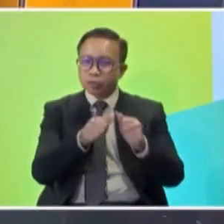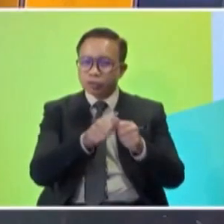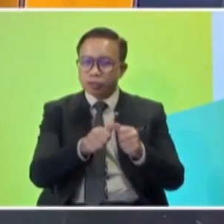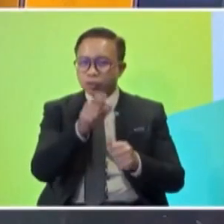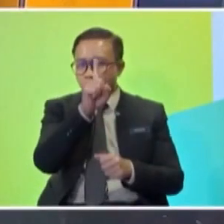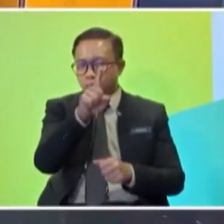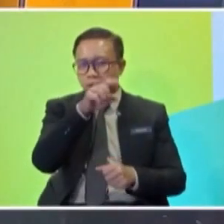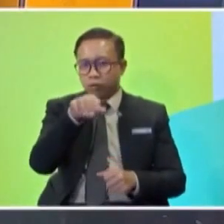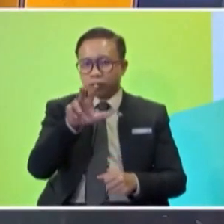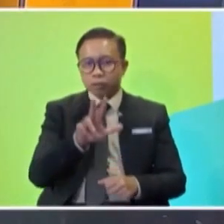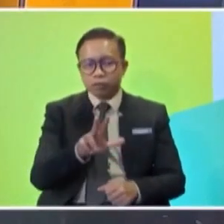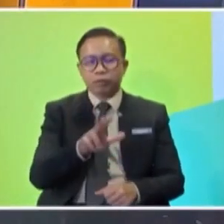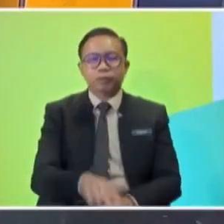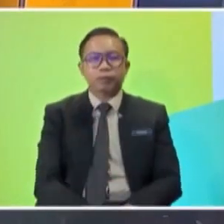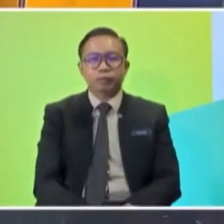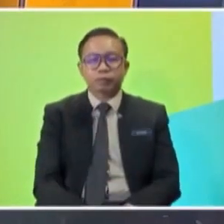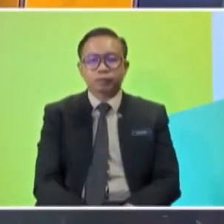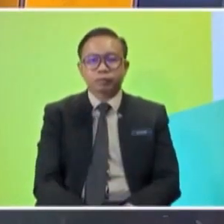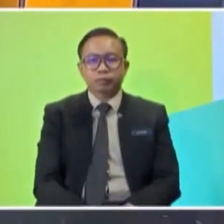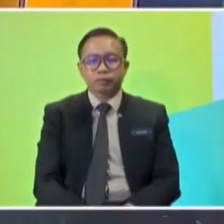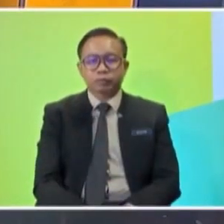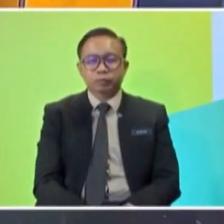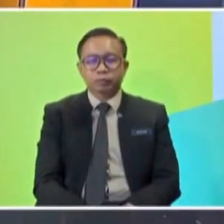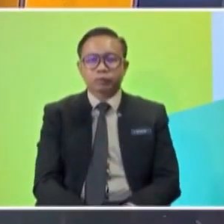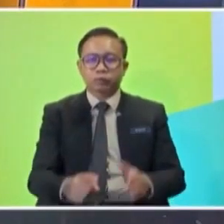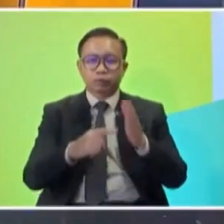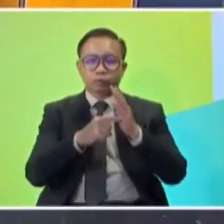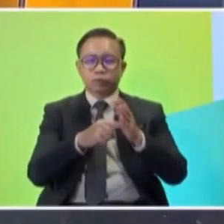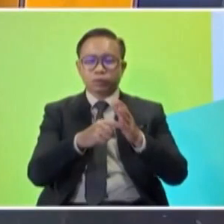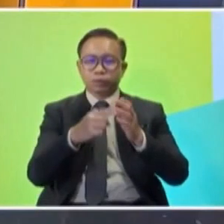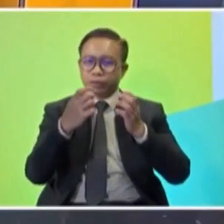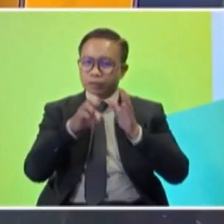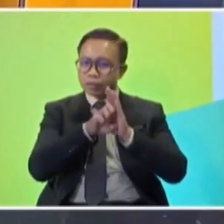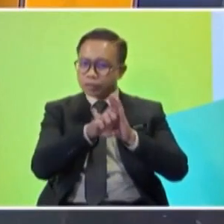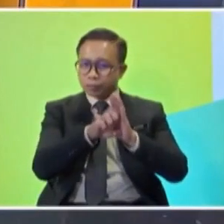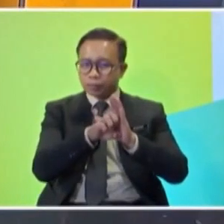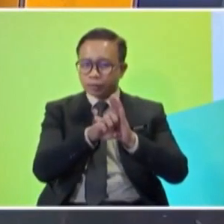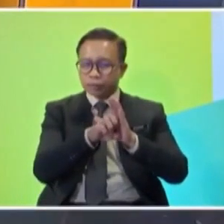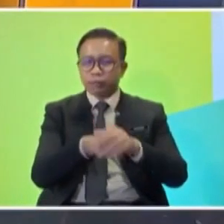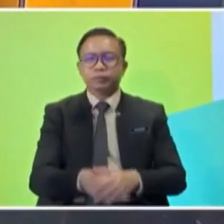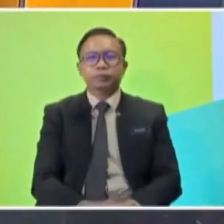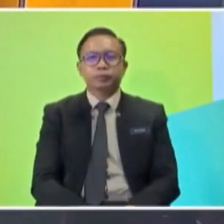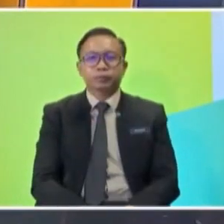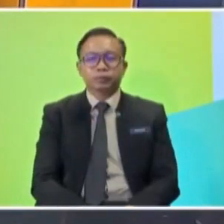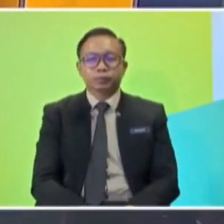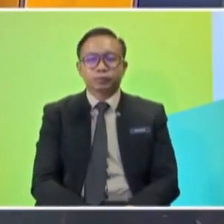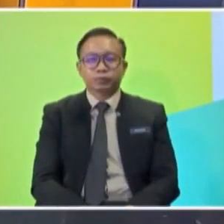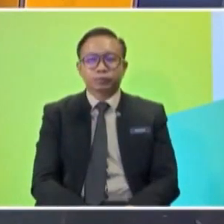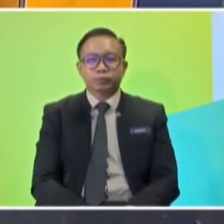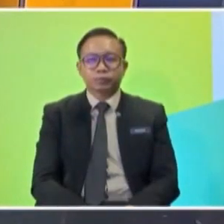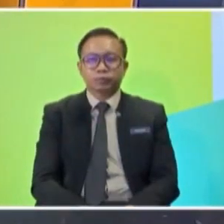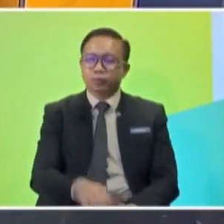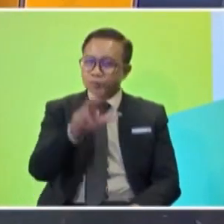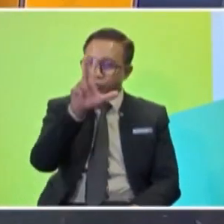become 1/3. Alright, so could you maybe show us an example of a standard written method for that? Okay, Ken. Yeah. If let's say you have